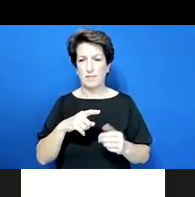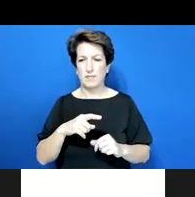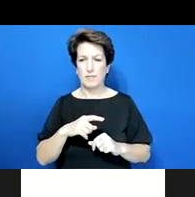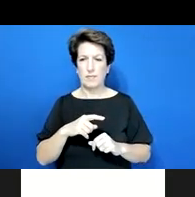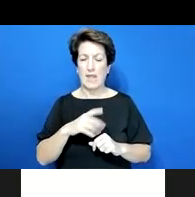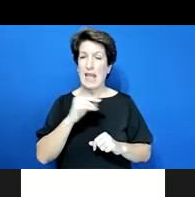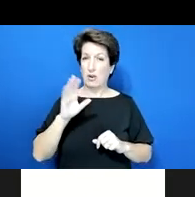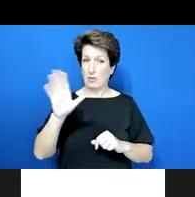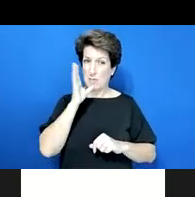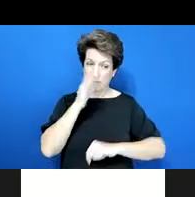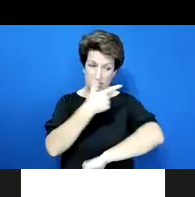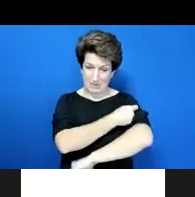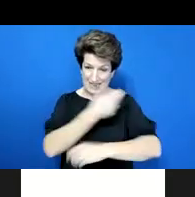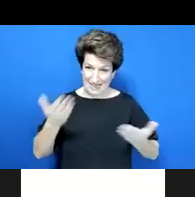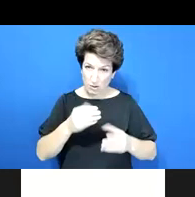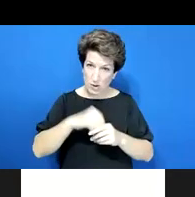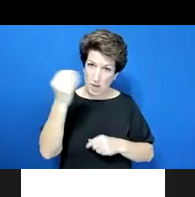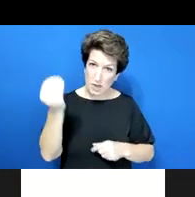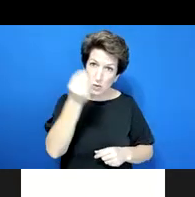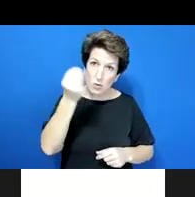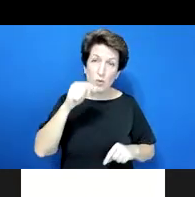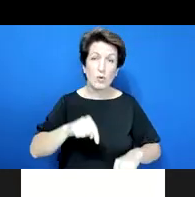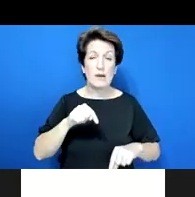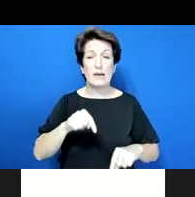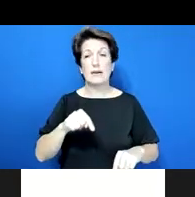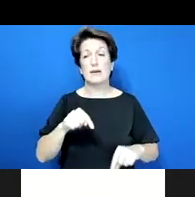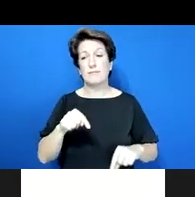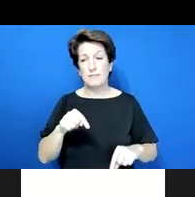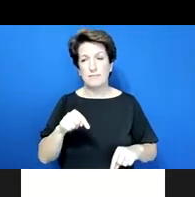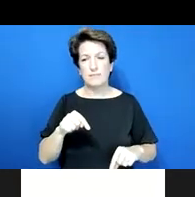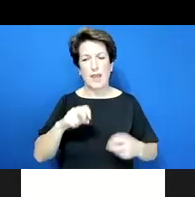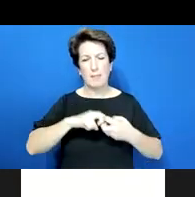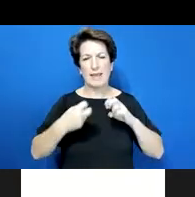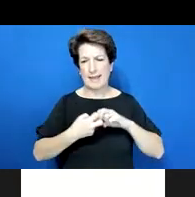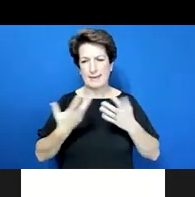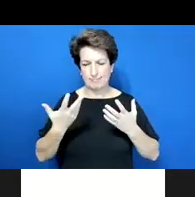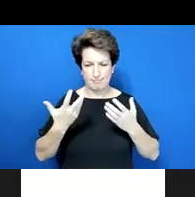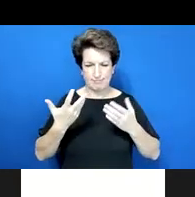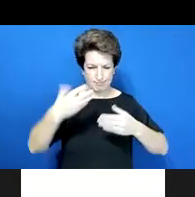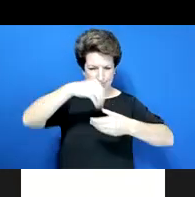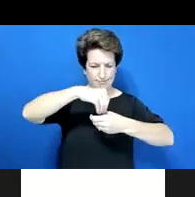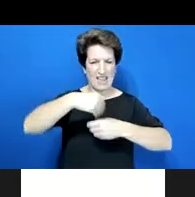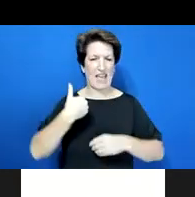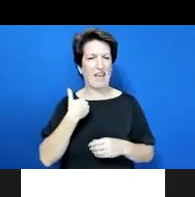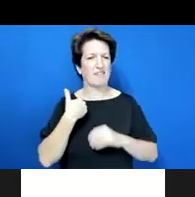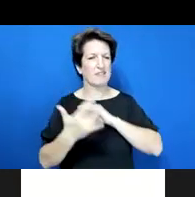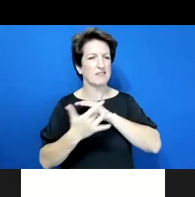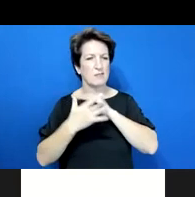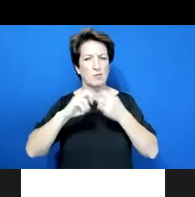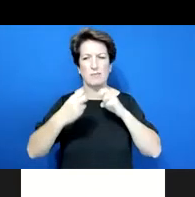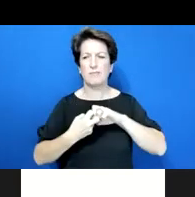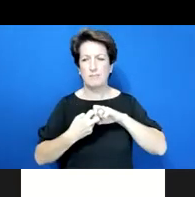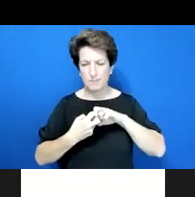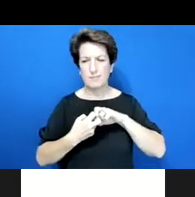in Ontario, then that there is an issue. There is a technical issue there that should be looked at. And